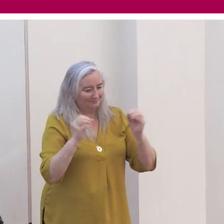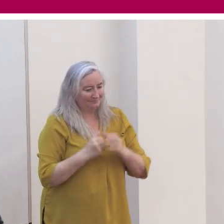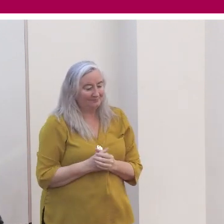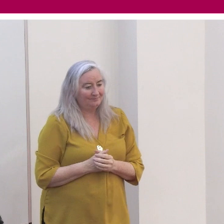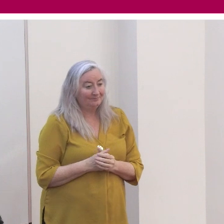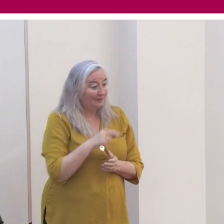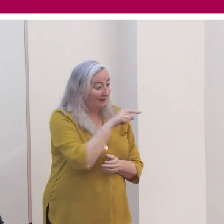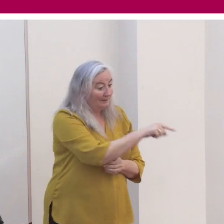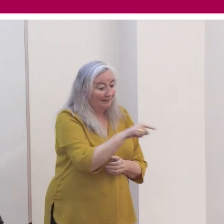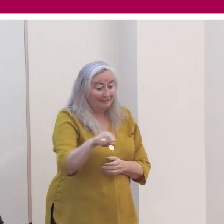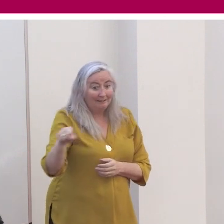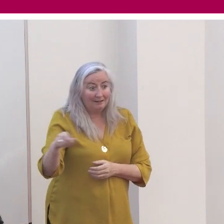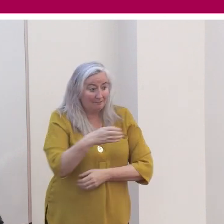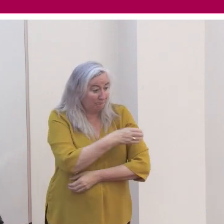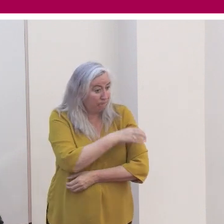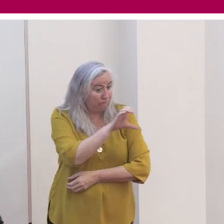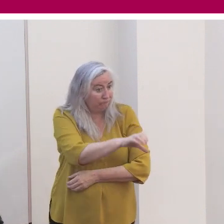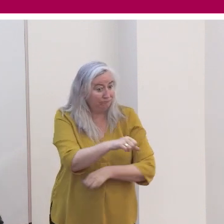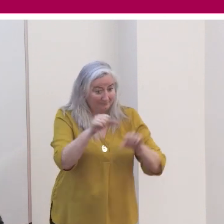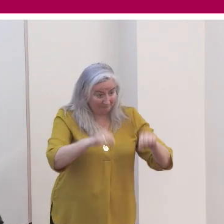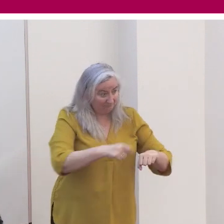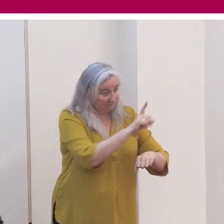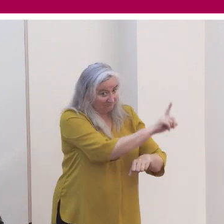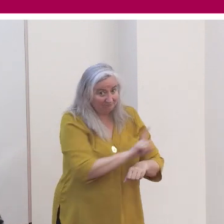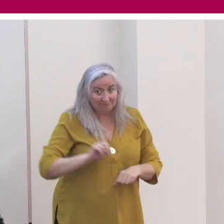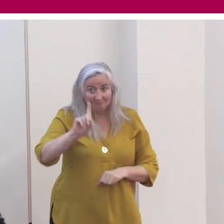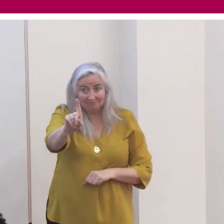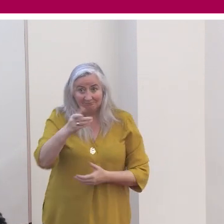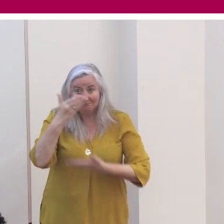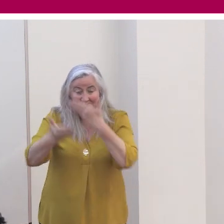and does not encourage a lot of independent